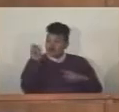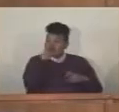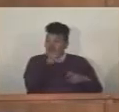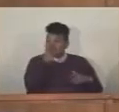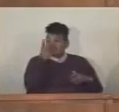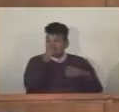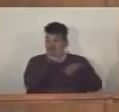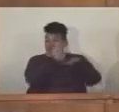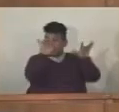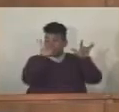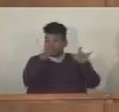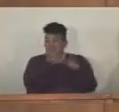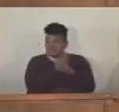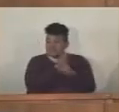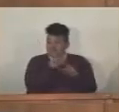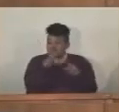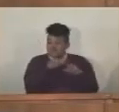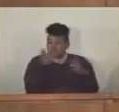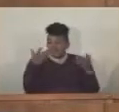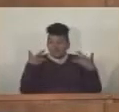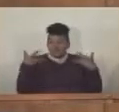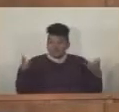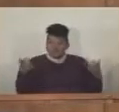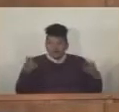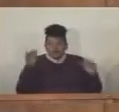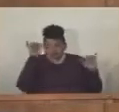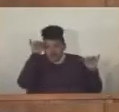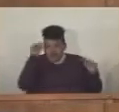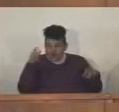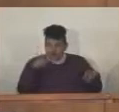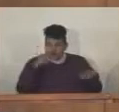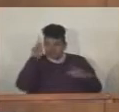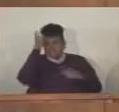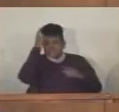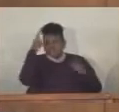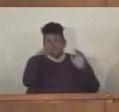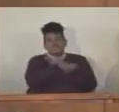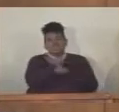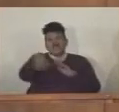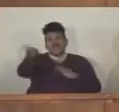raise chicken. And when you go and you check, they neither have chicken nor the cob.